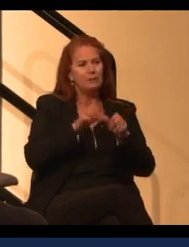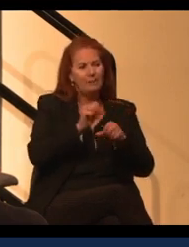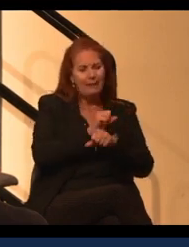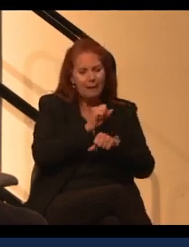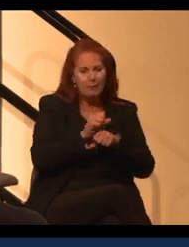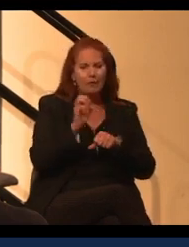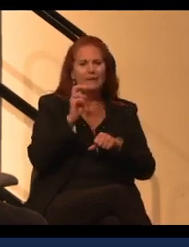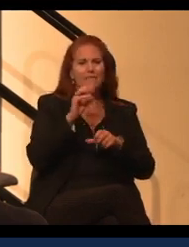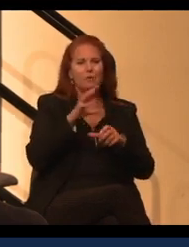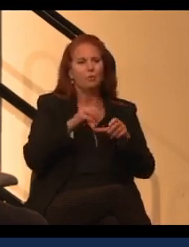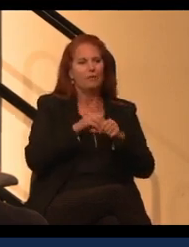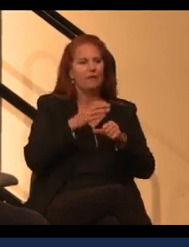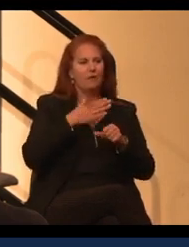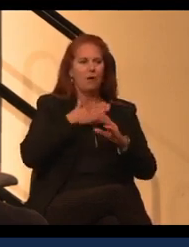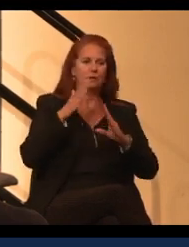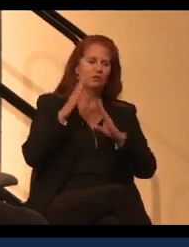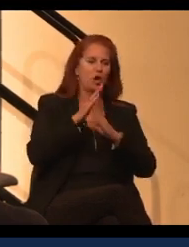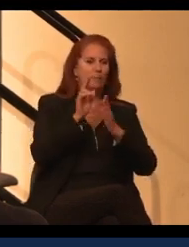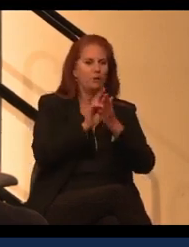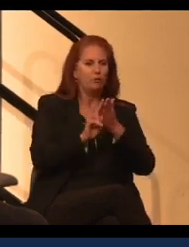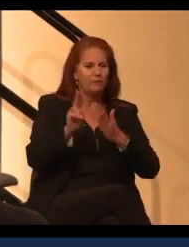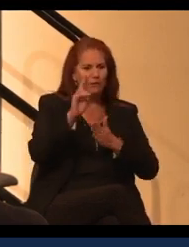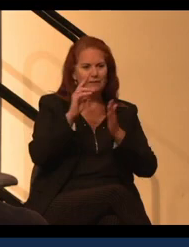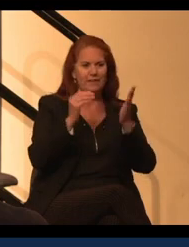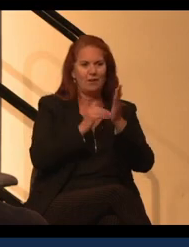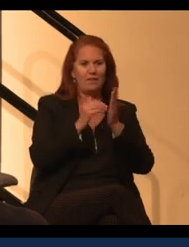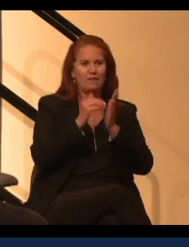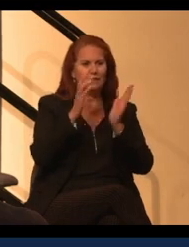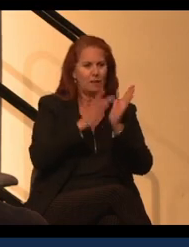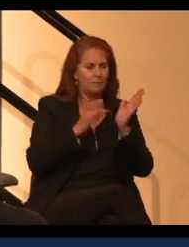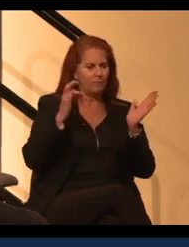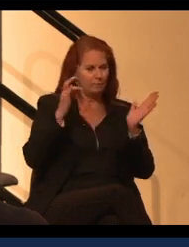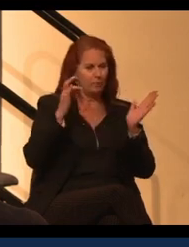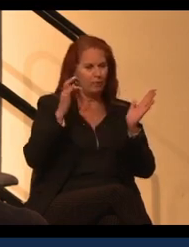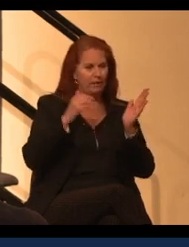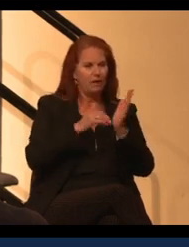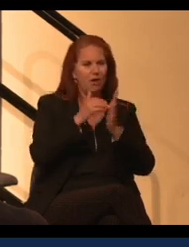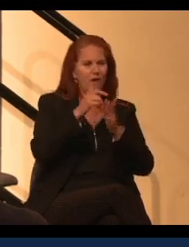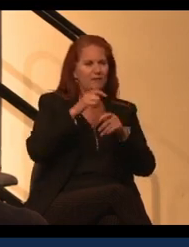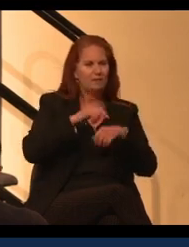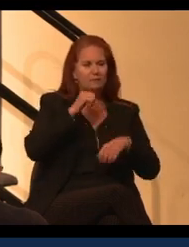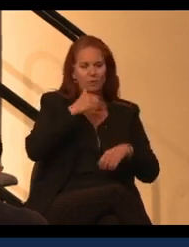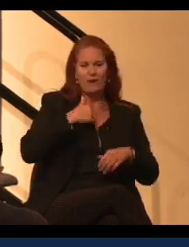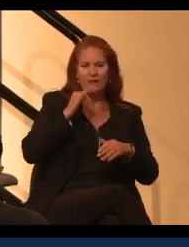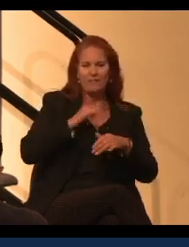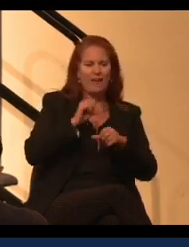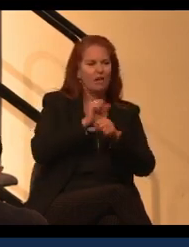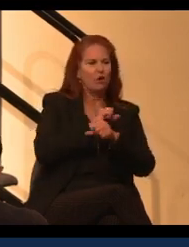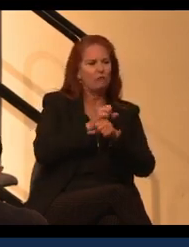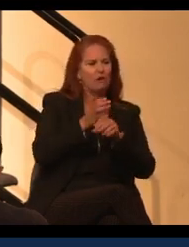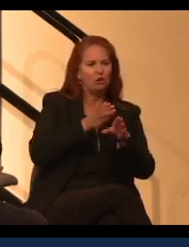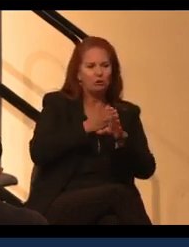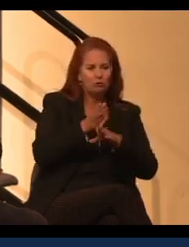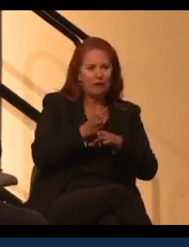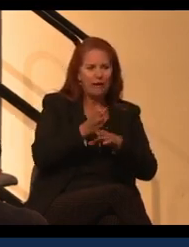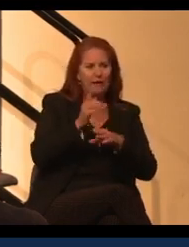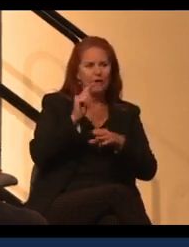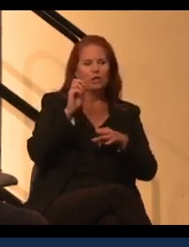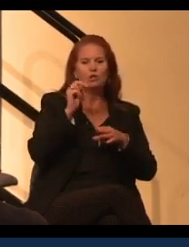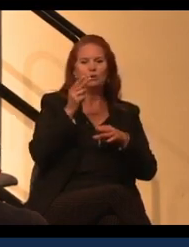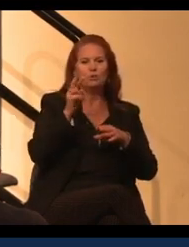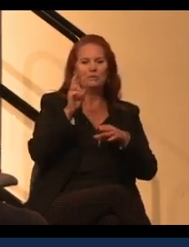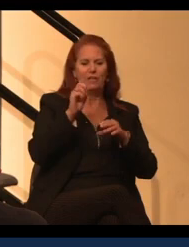even within our top universities, oftentimes exploited, oftentimes they don't have that career track towards tenure